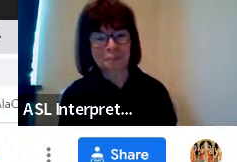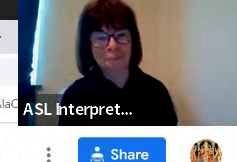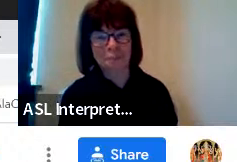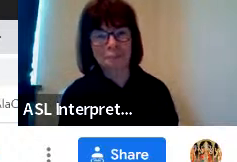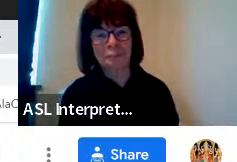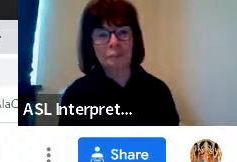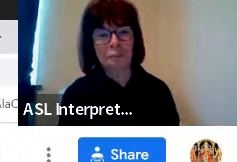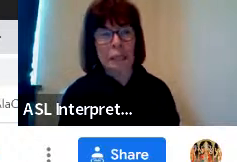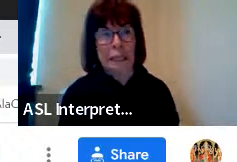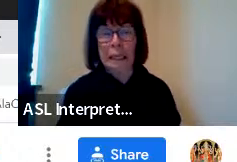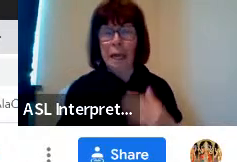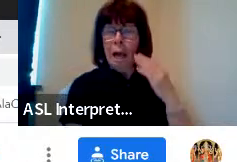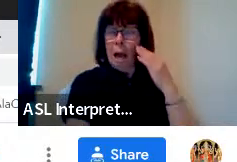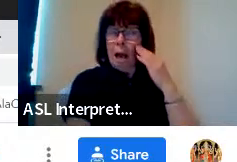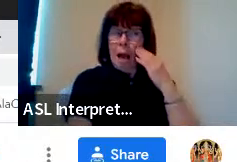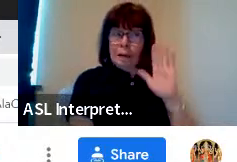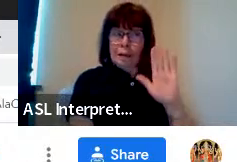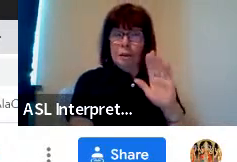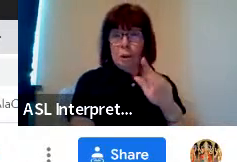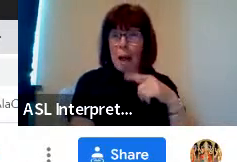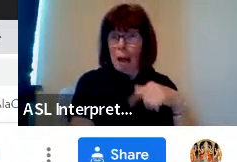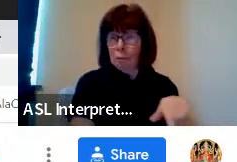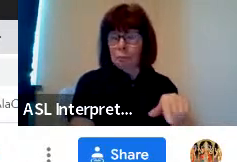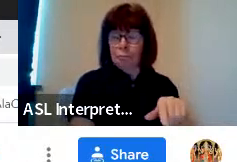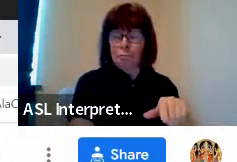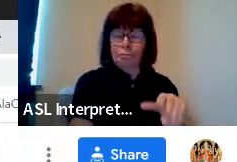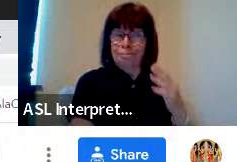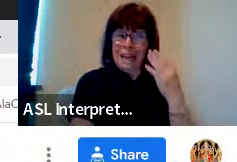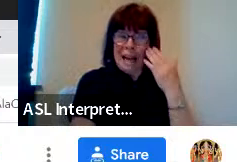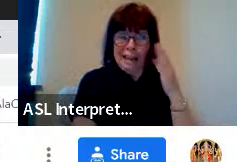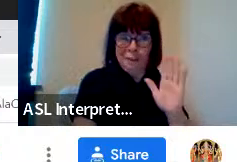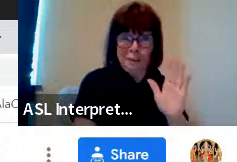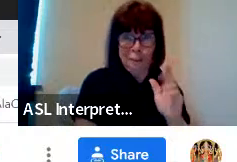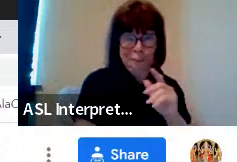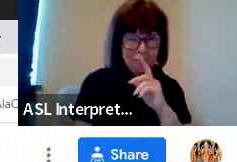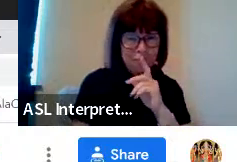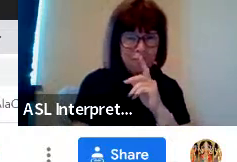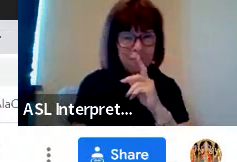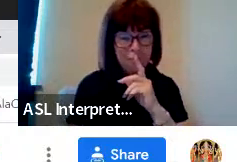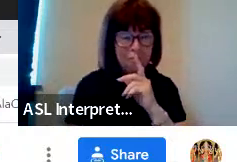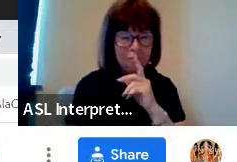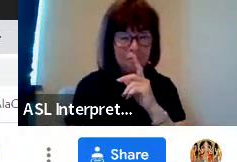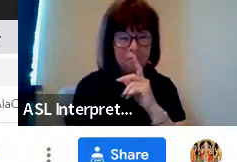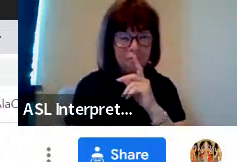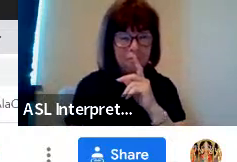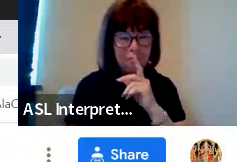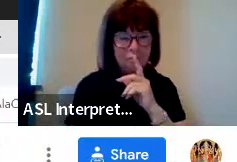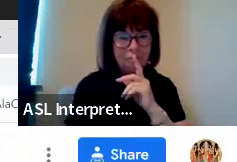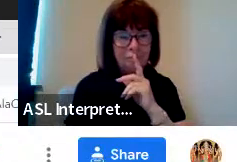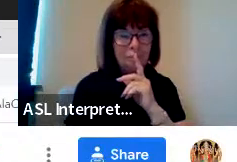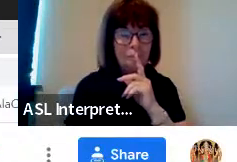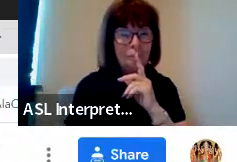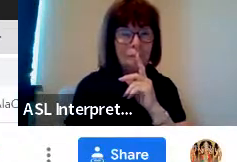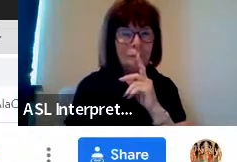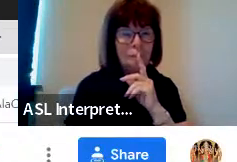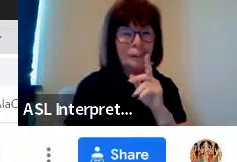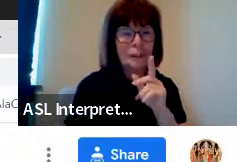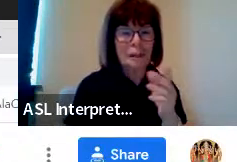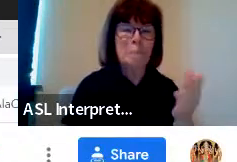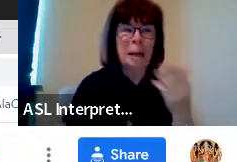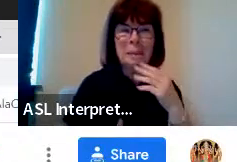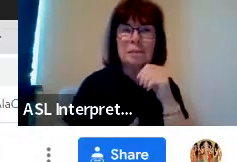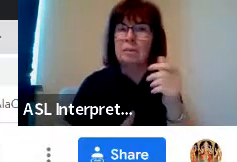I don't know about the rest of, well, this is just for PCR, and it may be